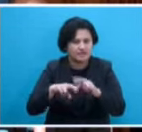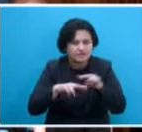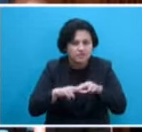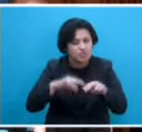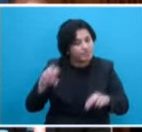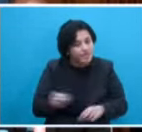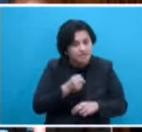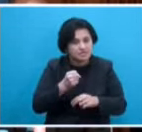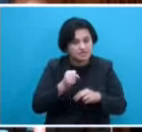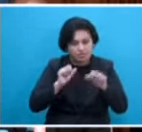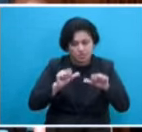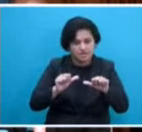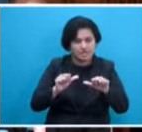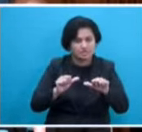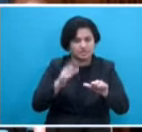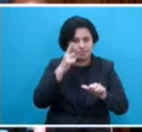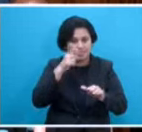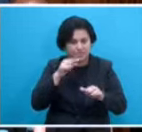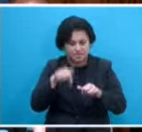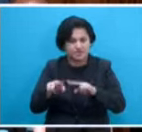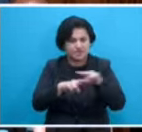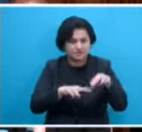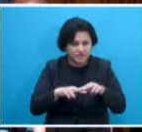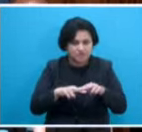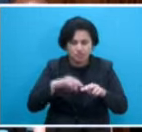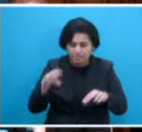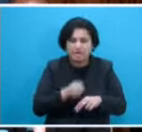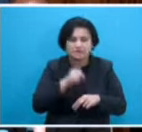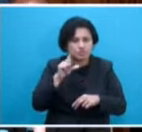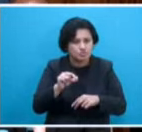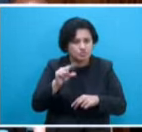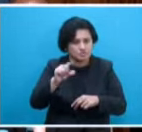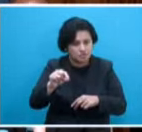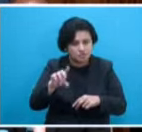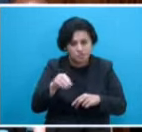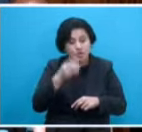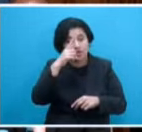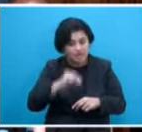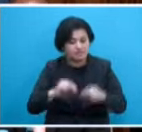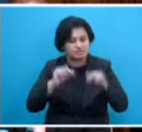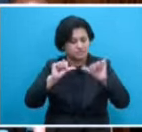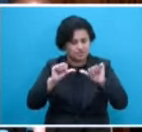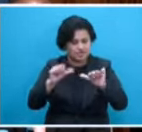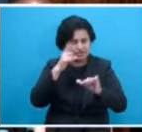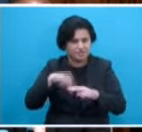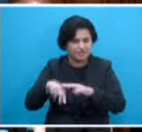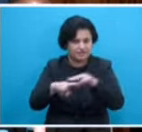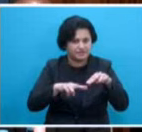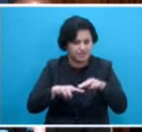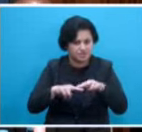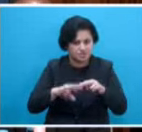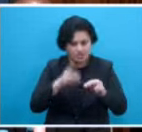must protect our country. We must take the necessary steps as Parliament, the highest authority of this land, to address this